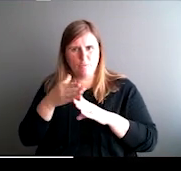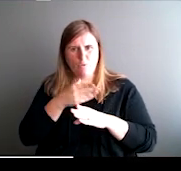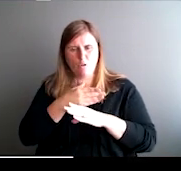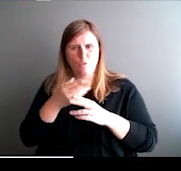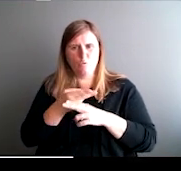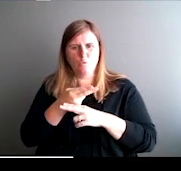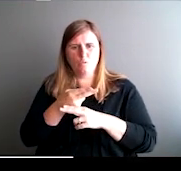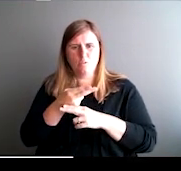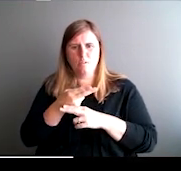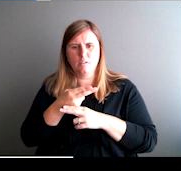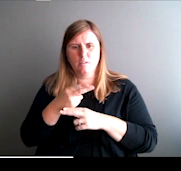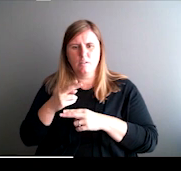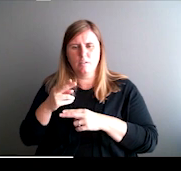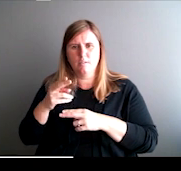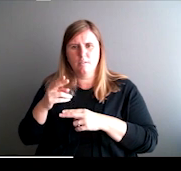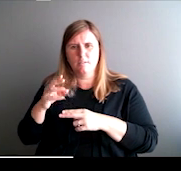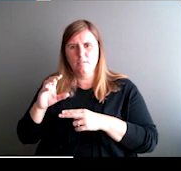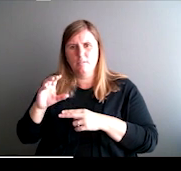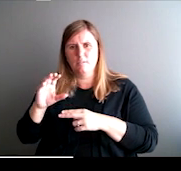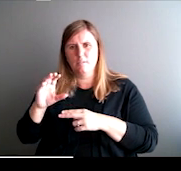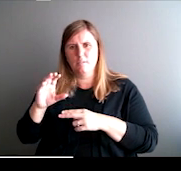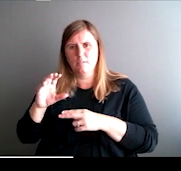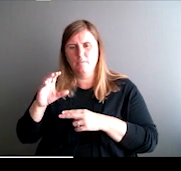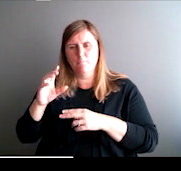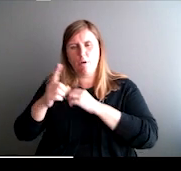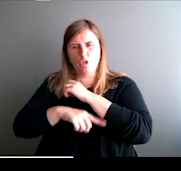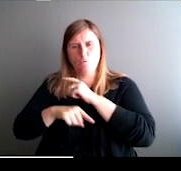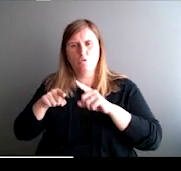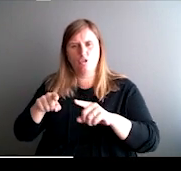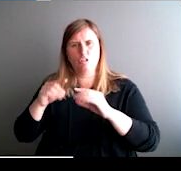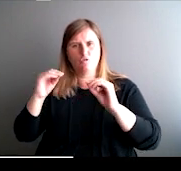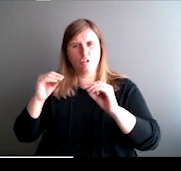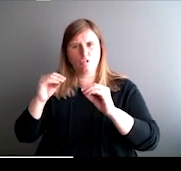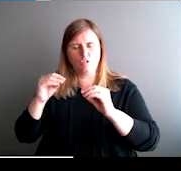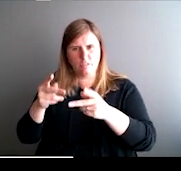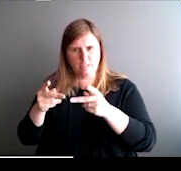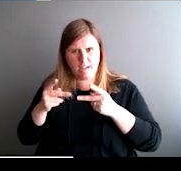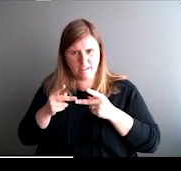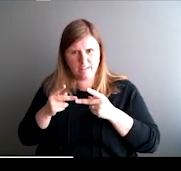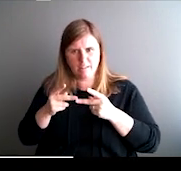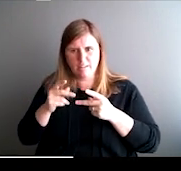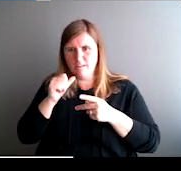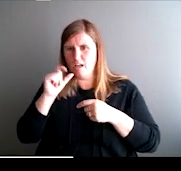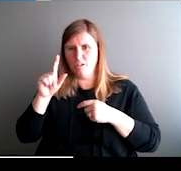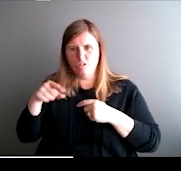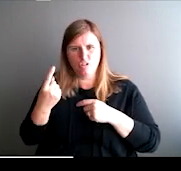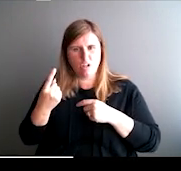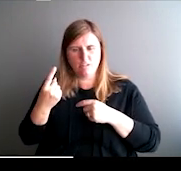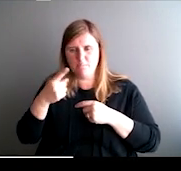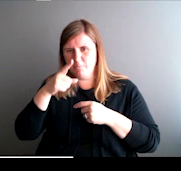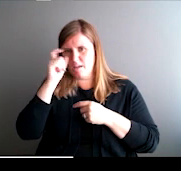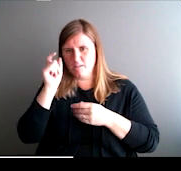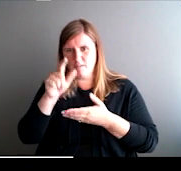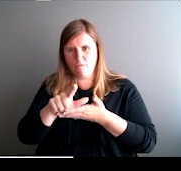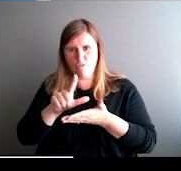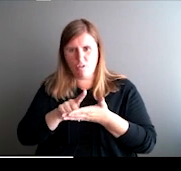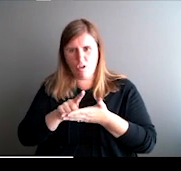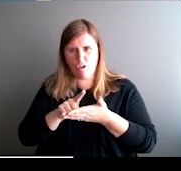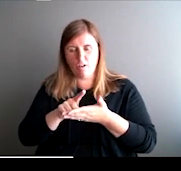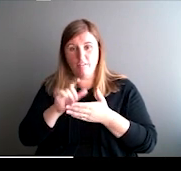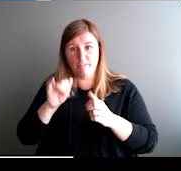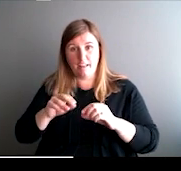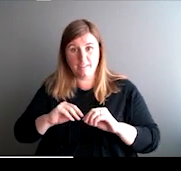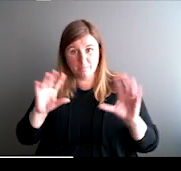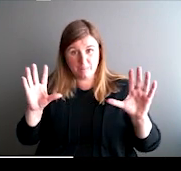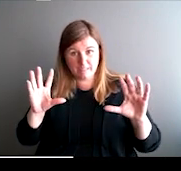using contrived punishment in an instructional setting. Not just because the law states that